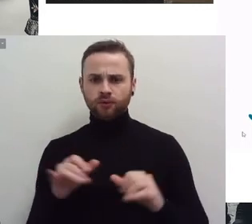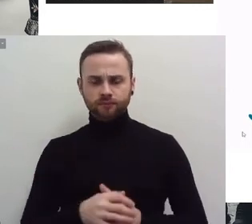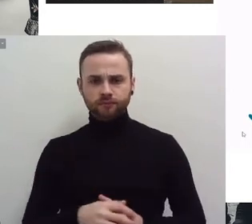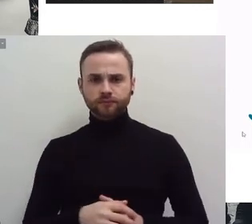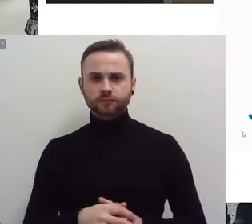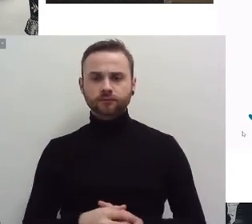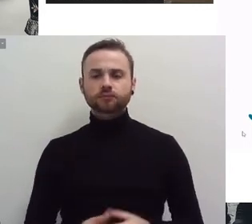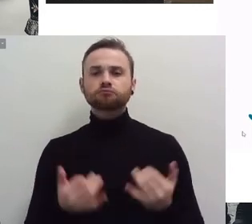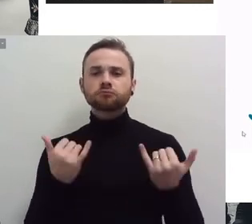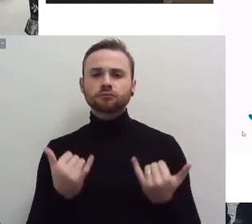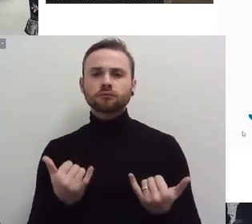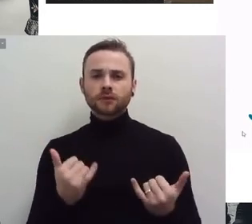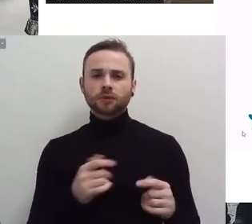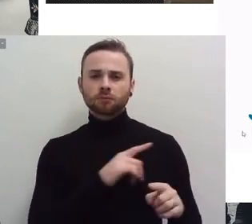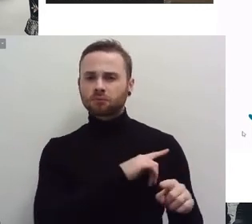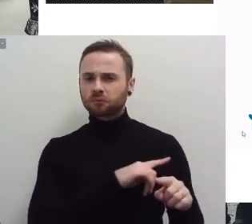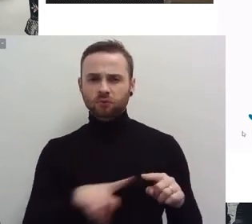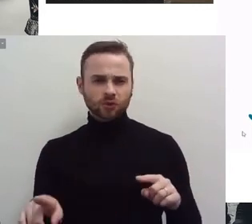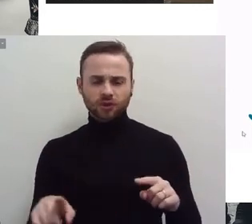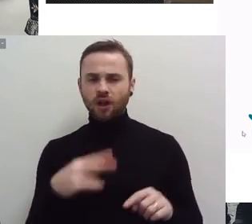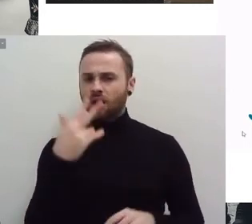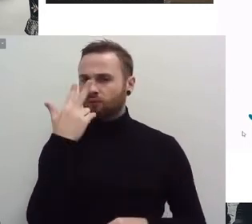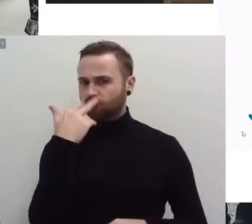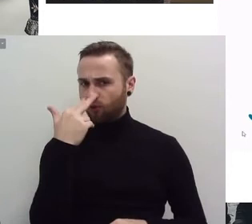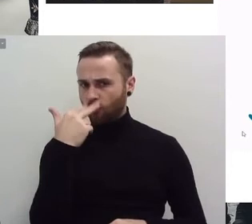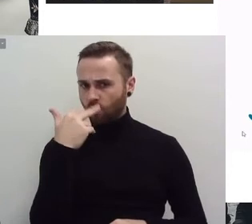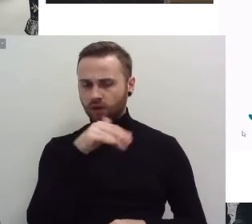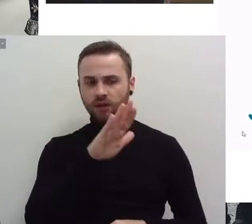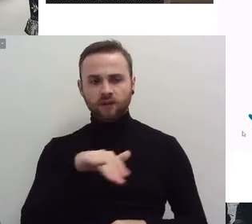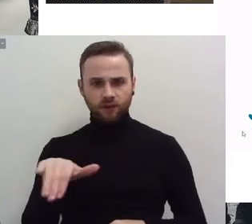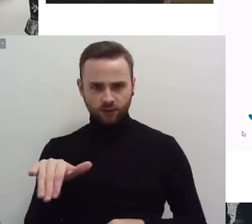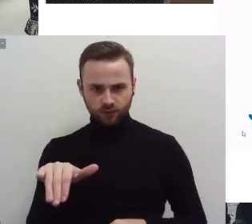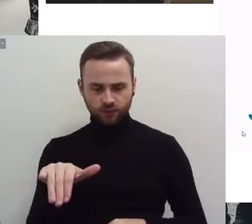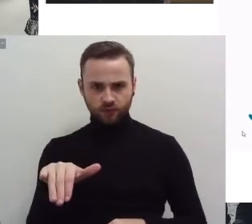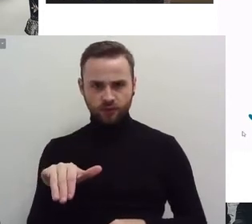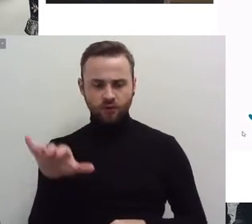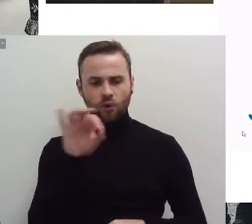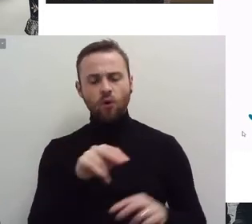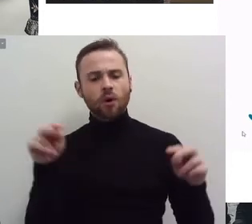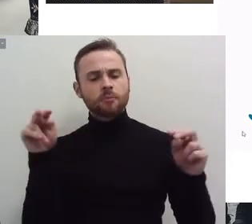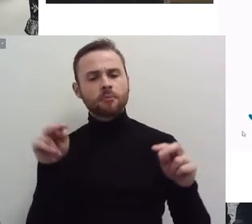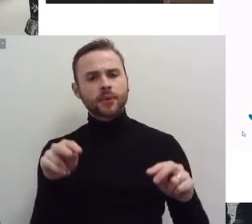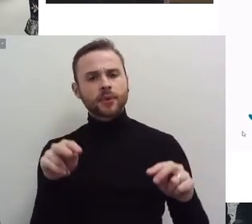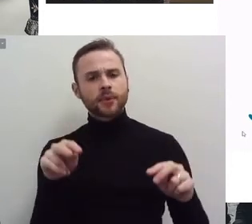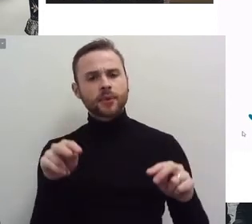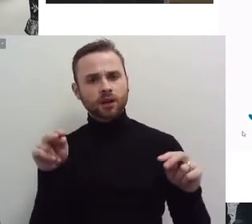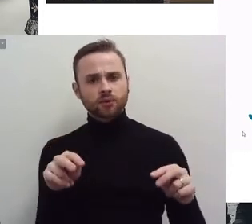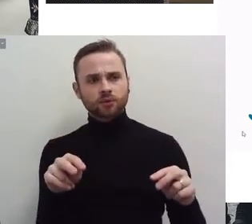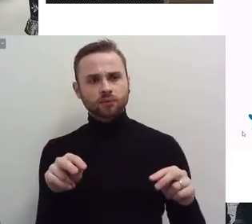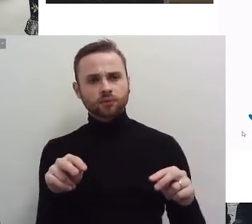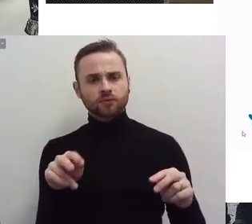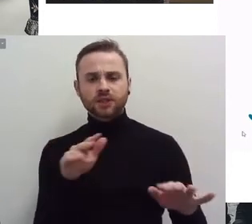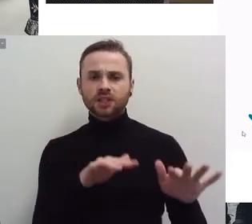Also, another concern is that the cooperation of different child and family